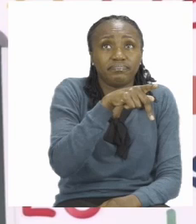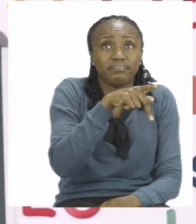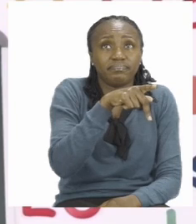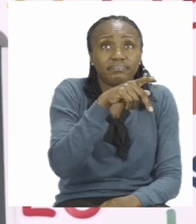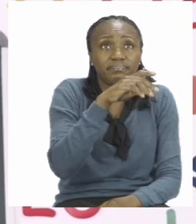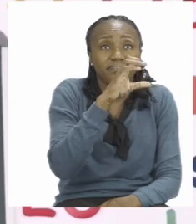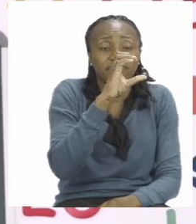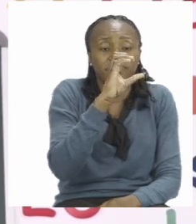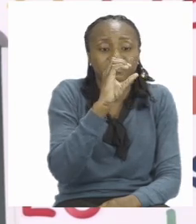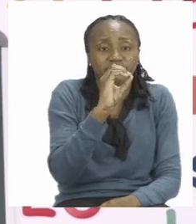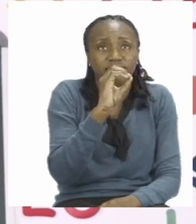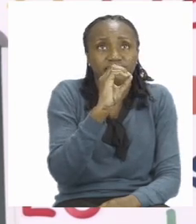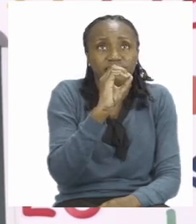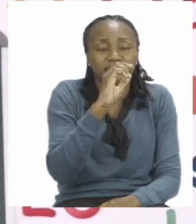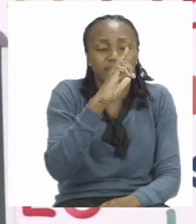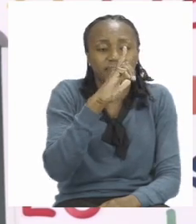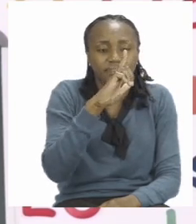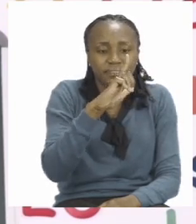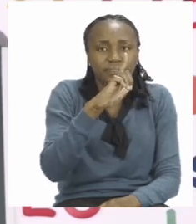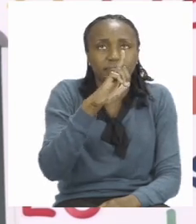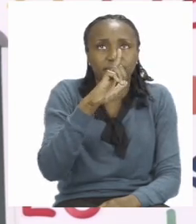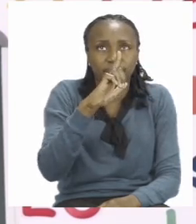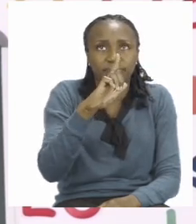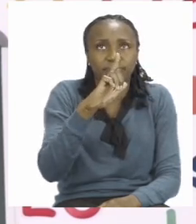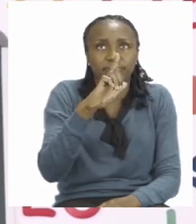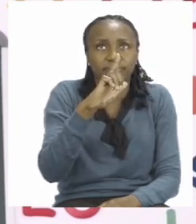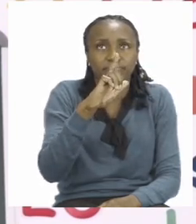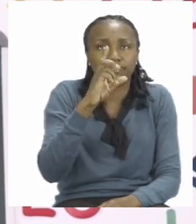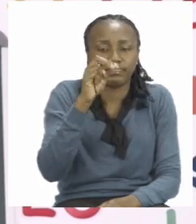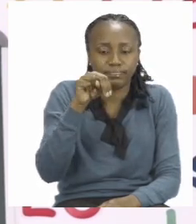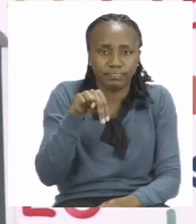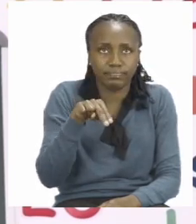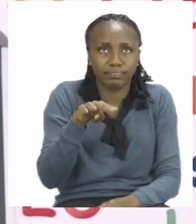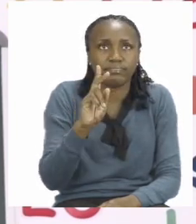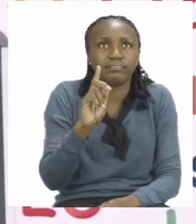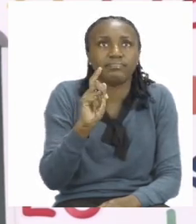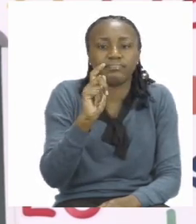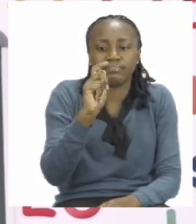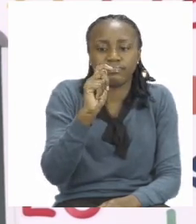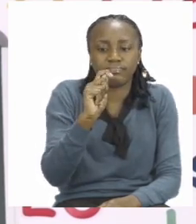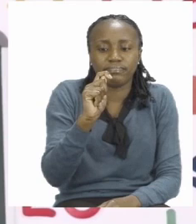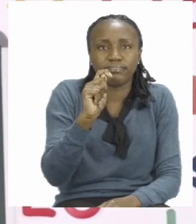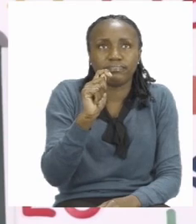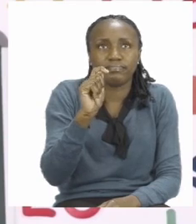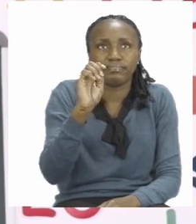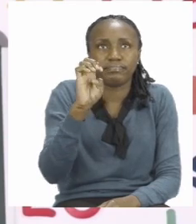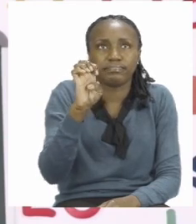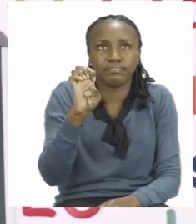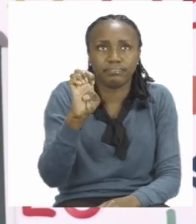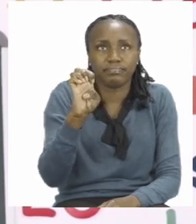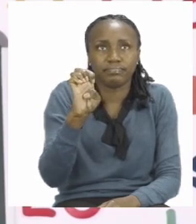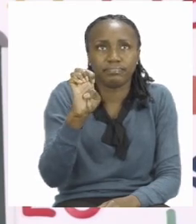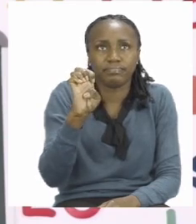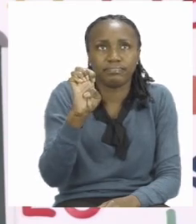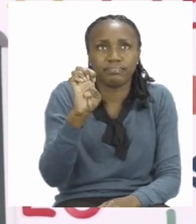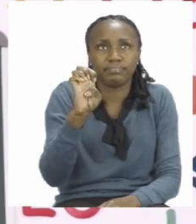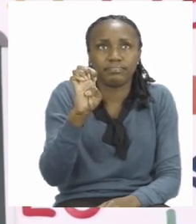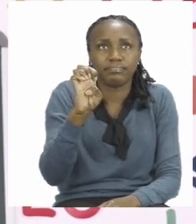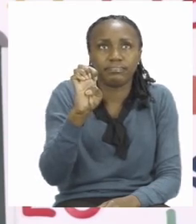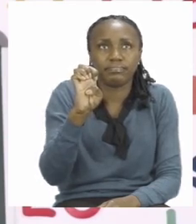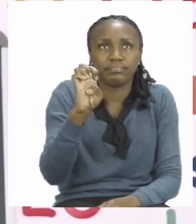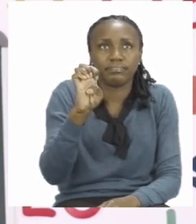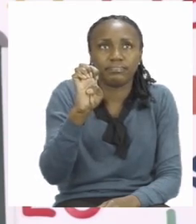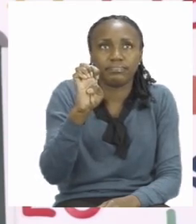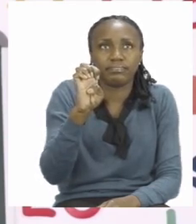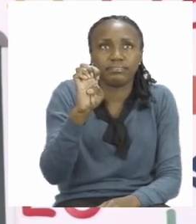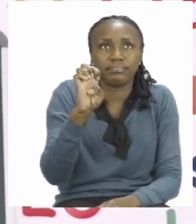missing a sound. And then,